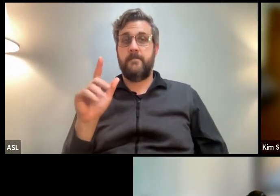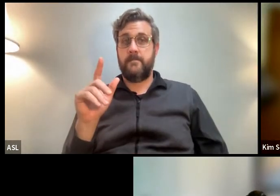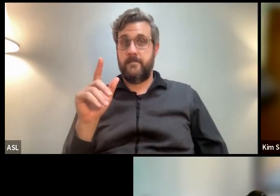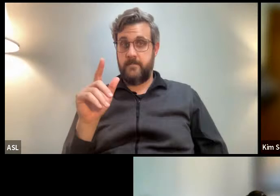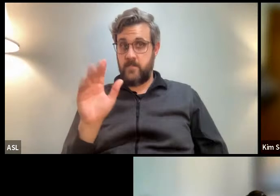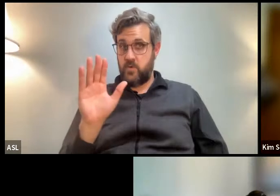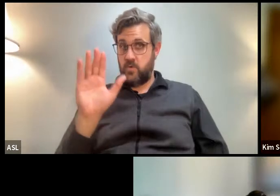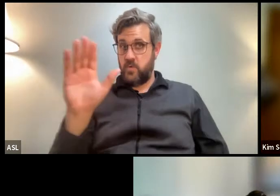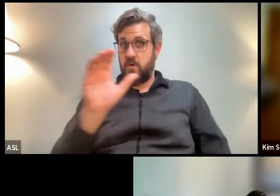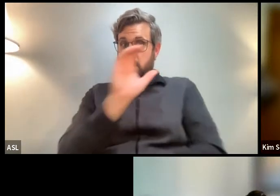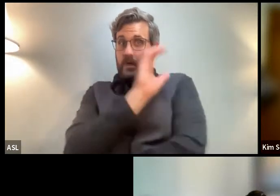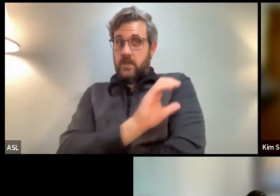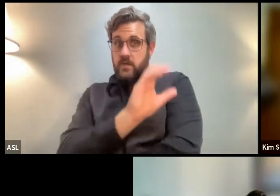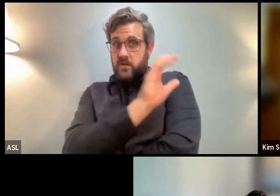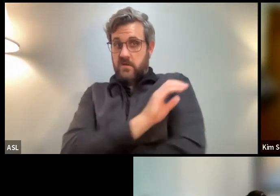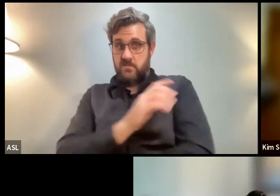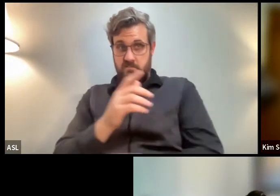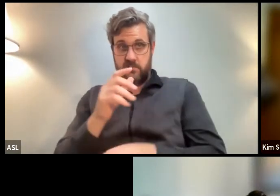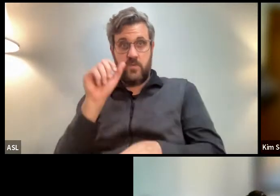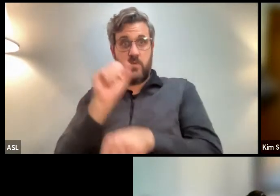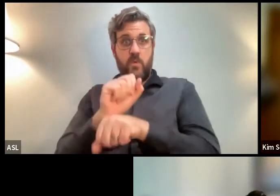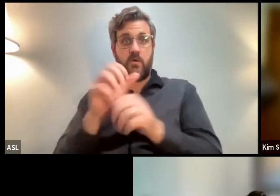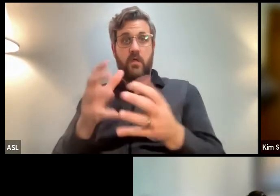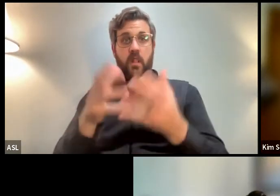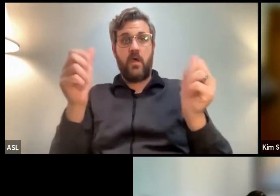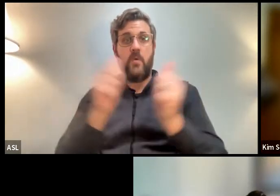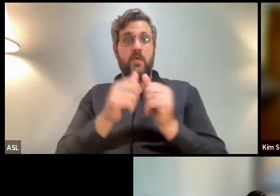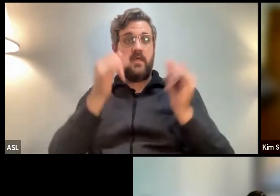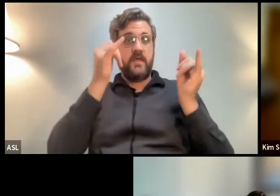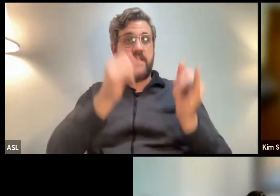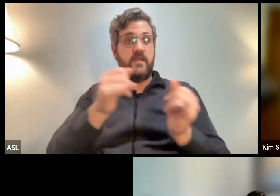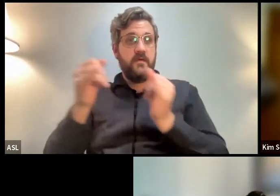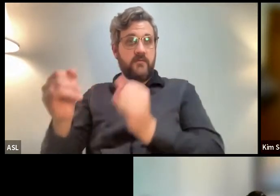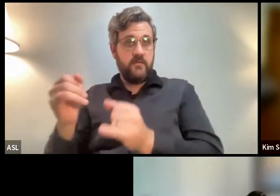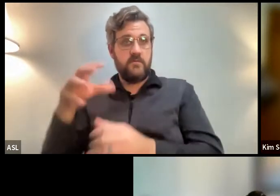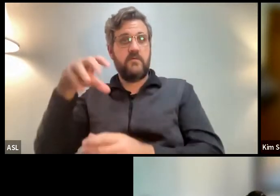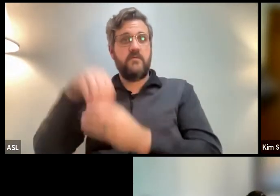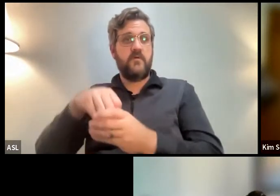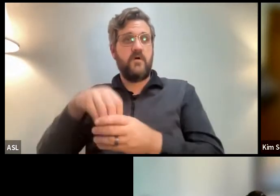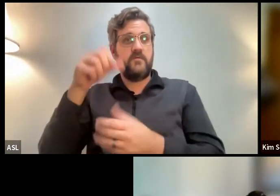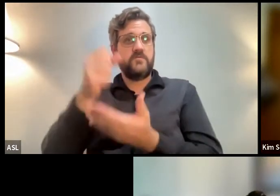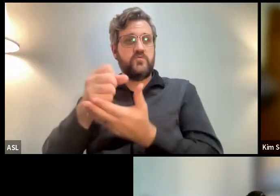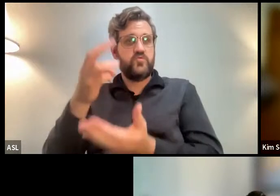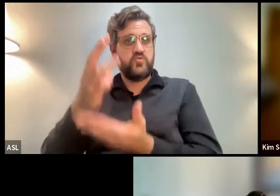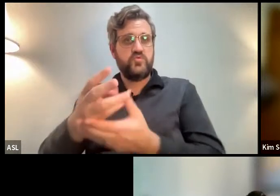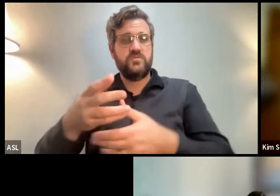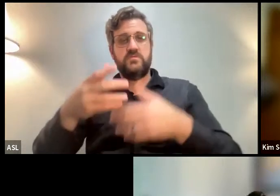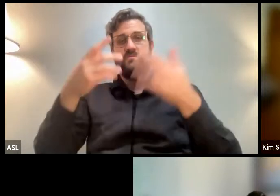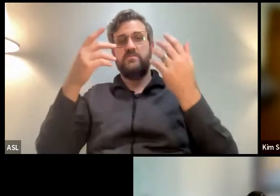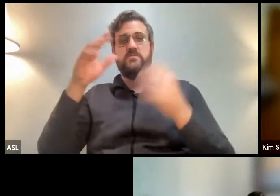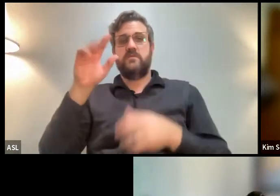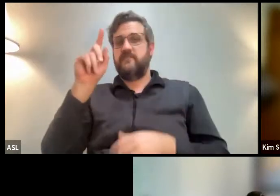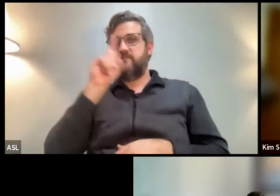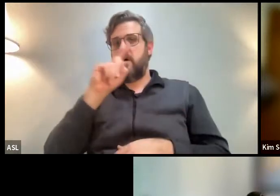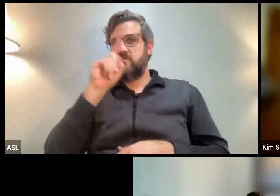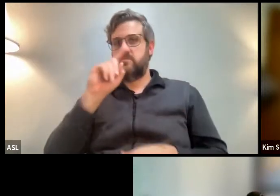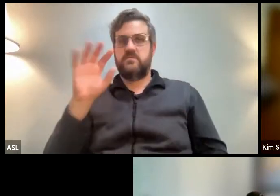Does your clinic do much work with individuals involved in social services or the foster care